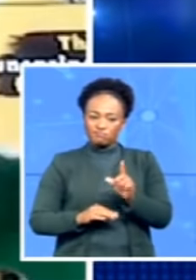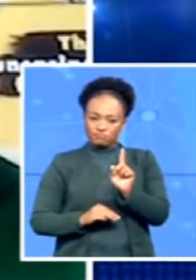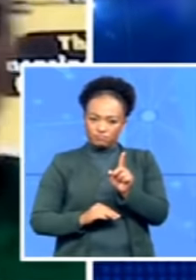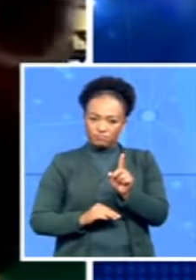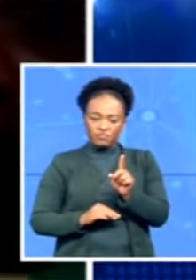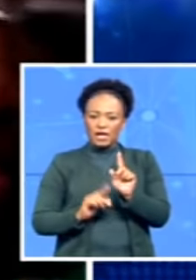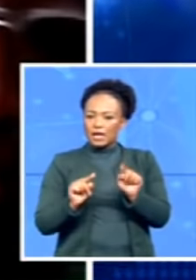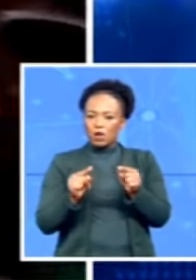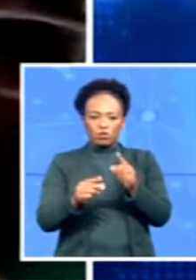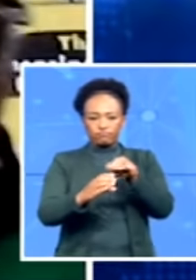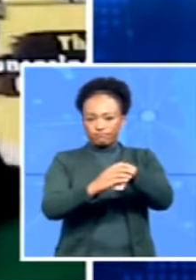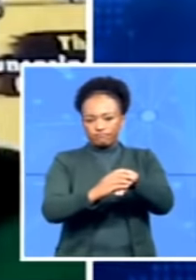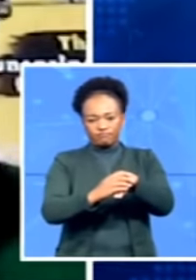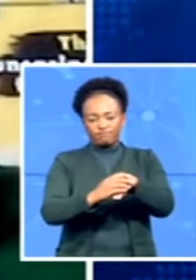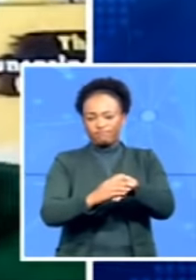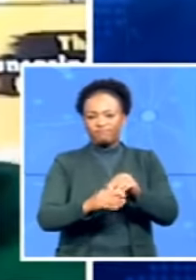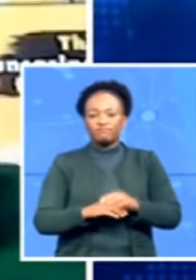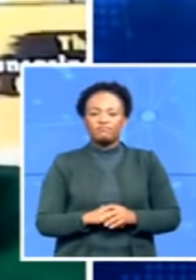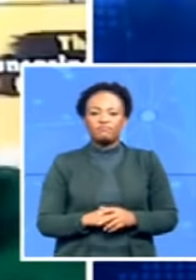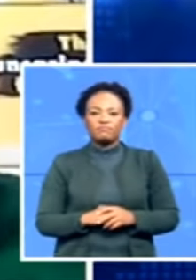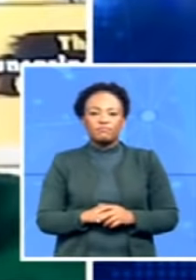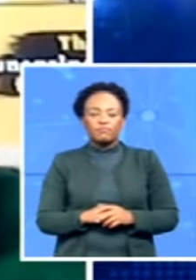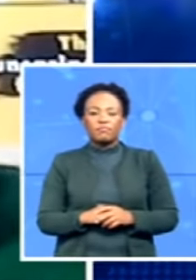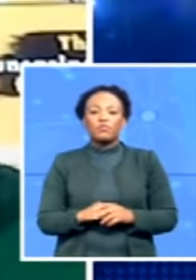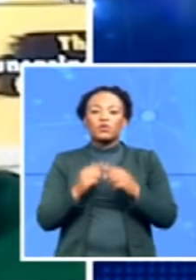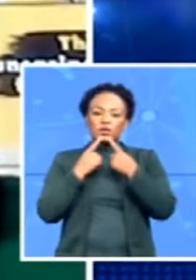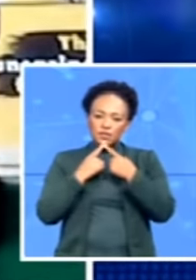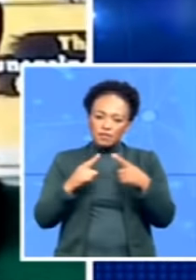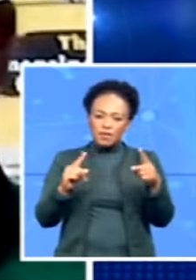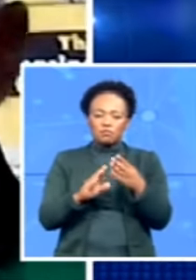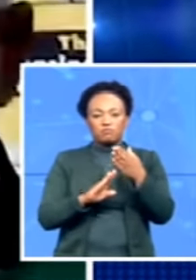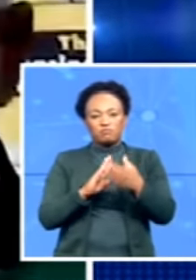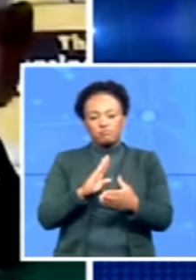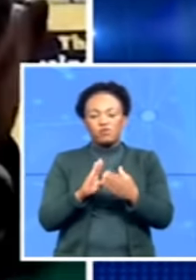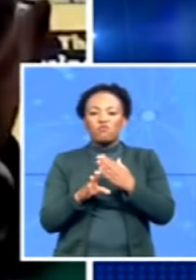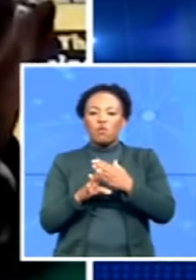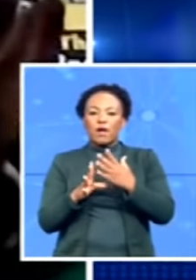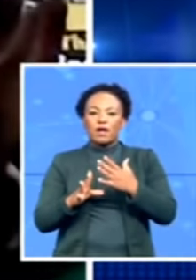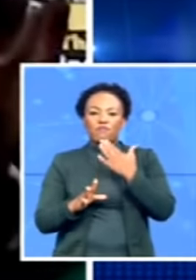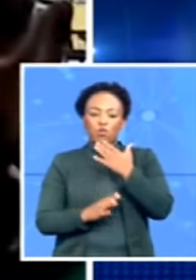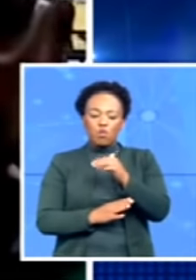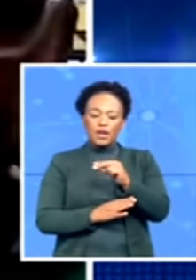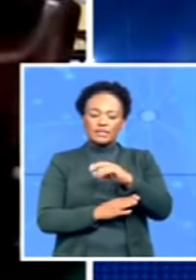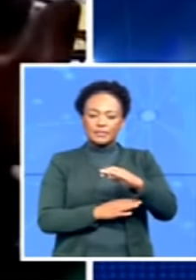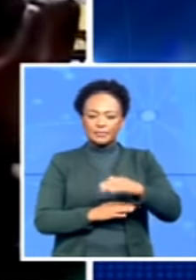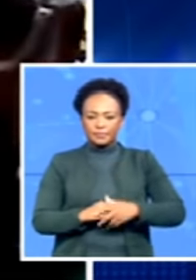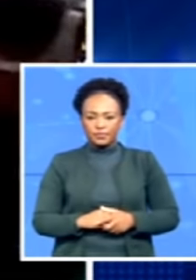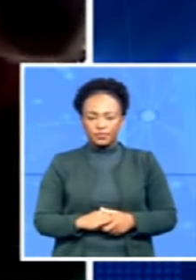the end of our statement on behalf of the workers of the ANC. I thank you.